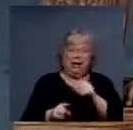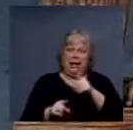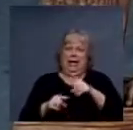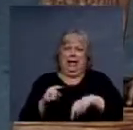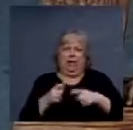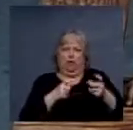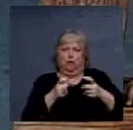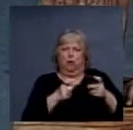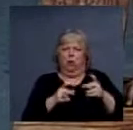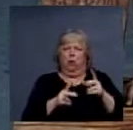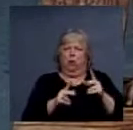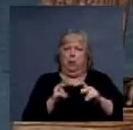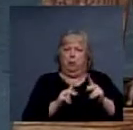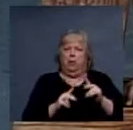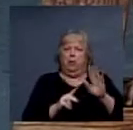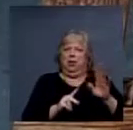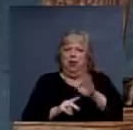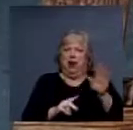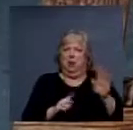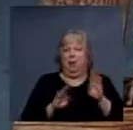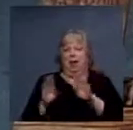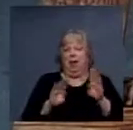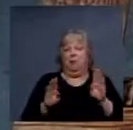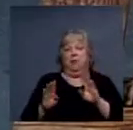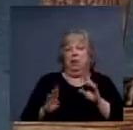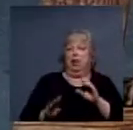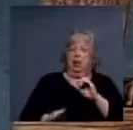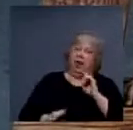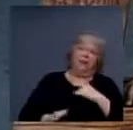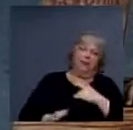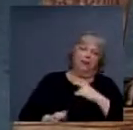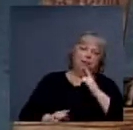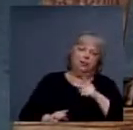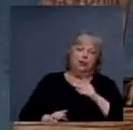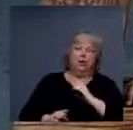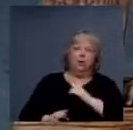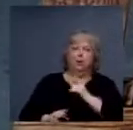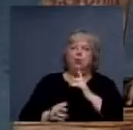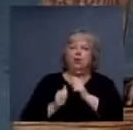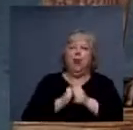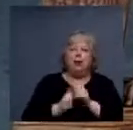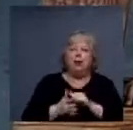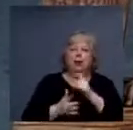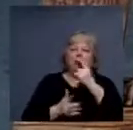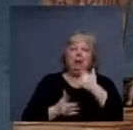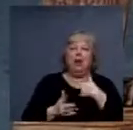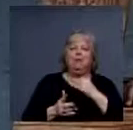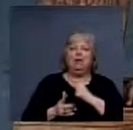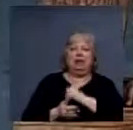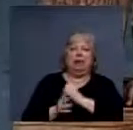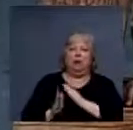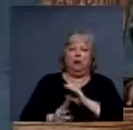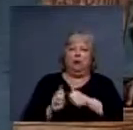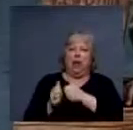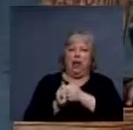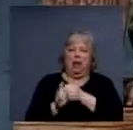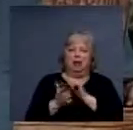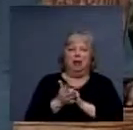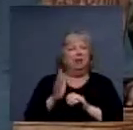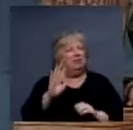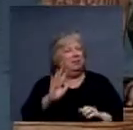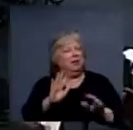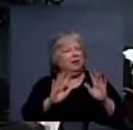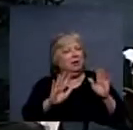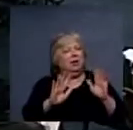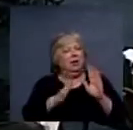You know, again, these are remarks made, and I feel sure the board's going to pass this because you've got a senator that's behind it, and I'm sure that the ABC board Mr. Rakob, will